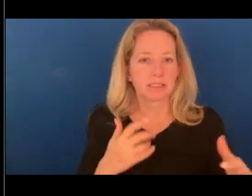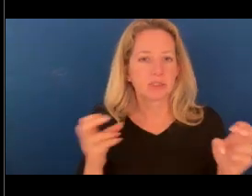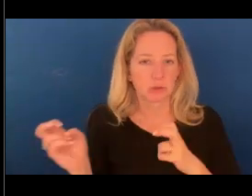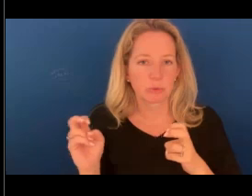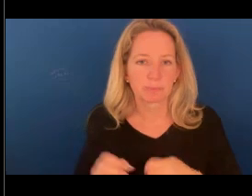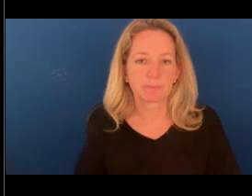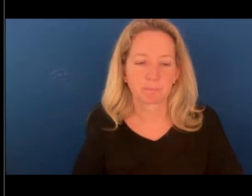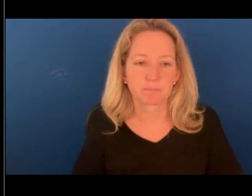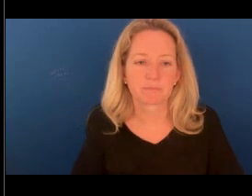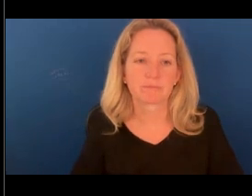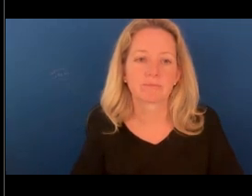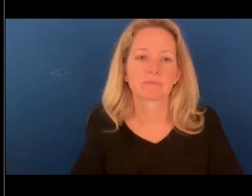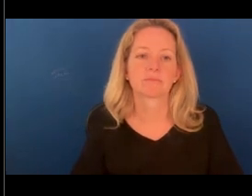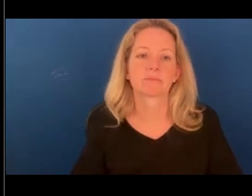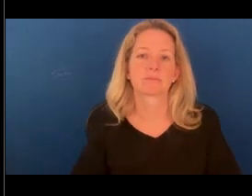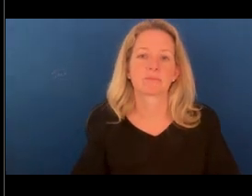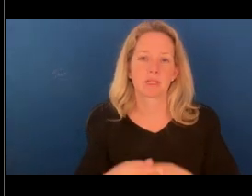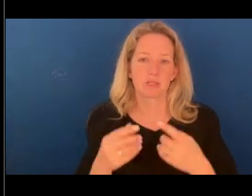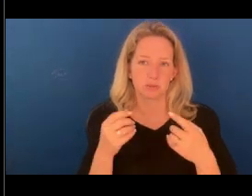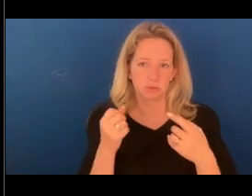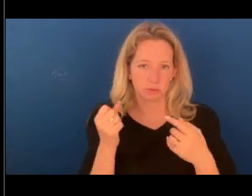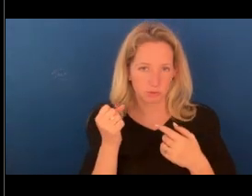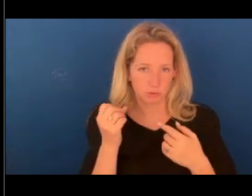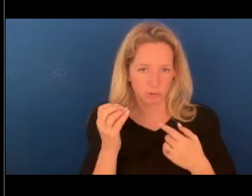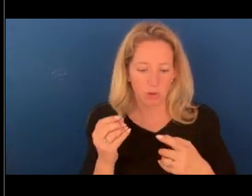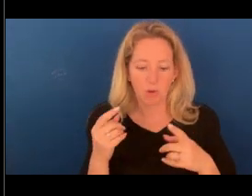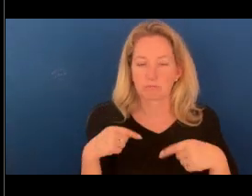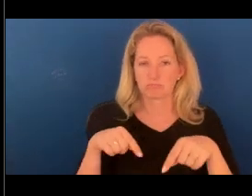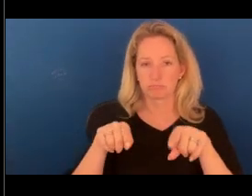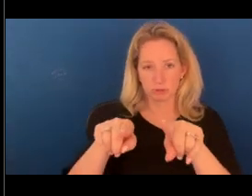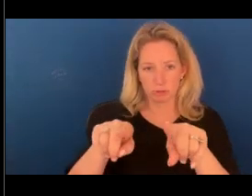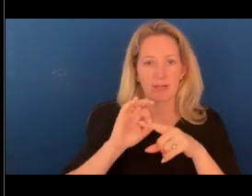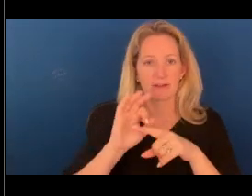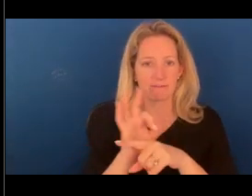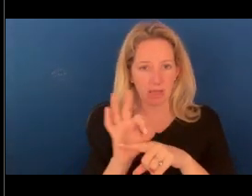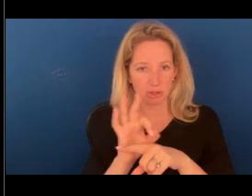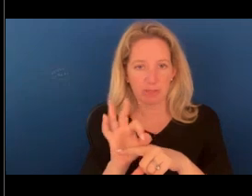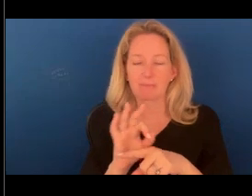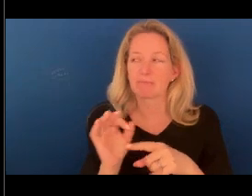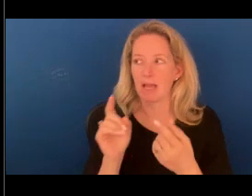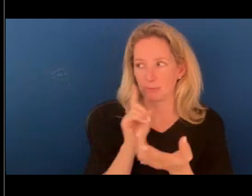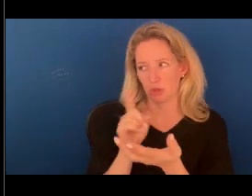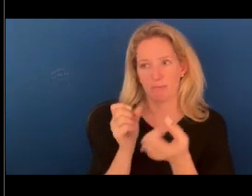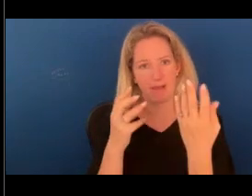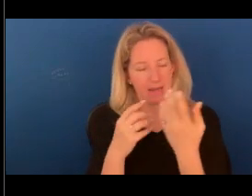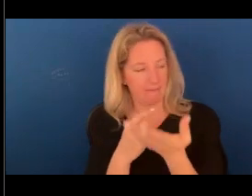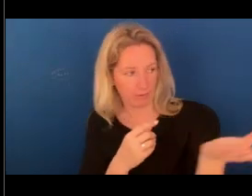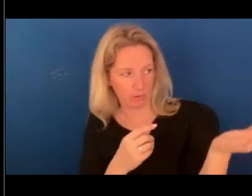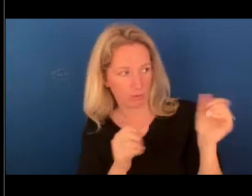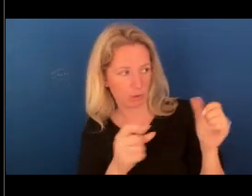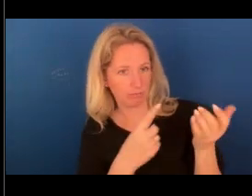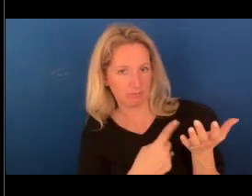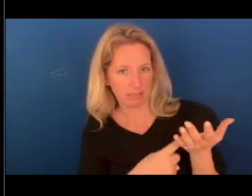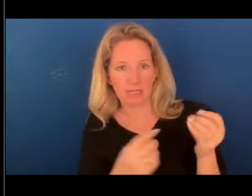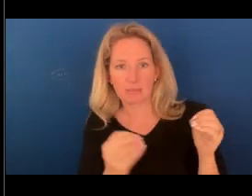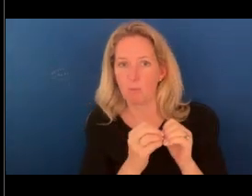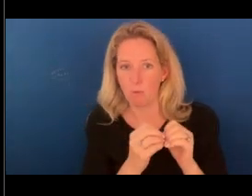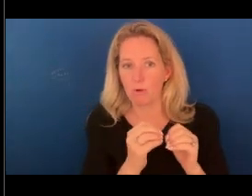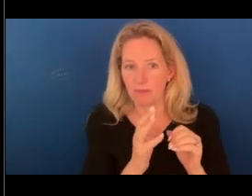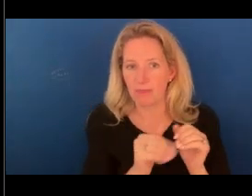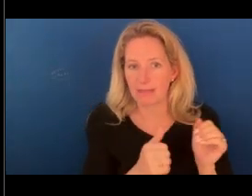So while I've been in this fellowship, and I'm sure many of you could talk more about this than I could, but I've been